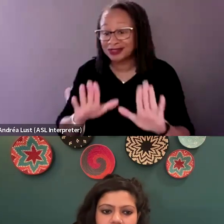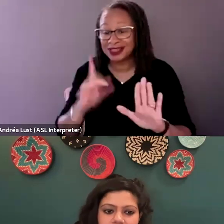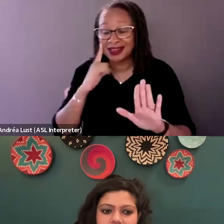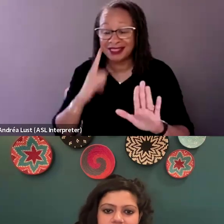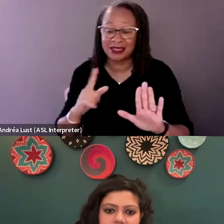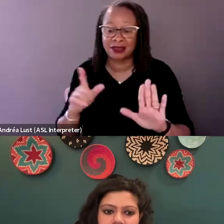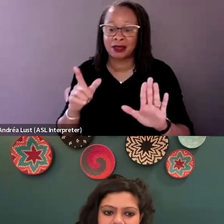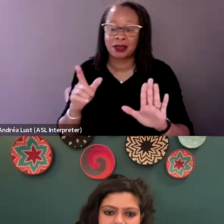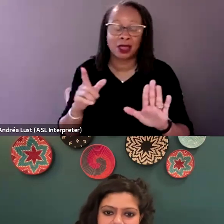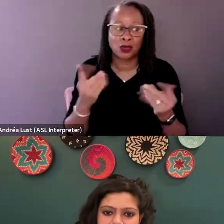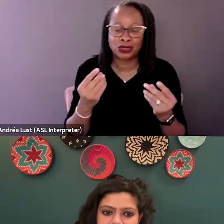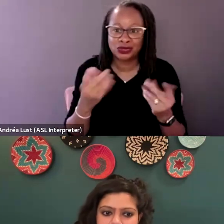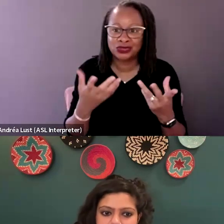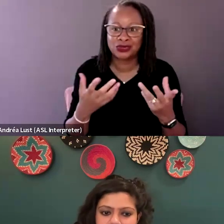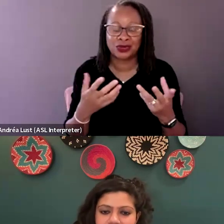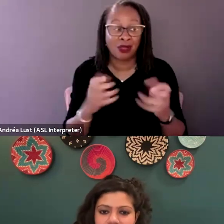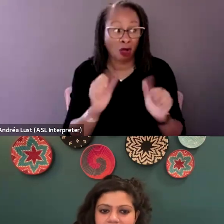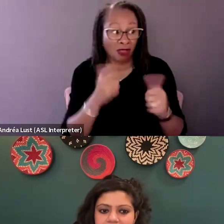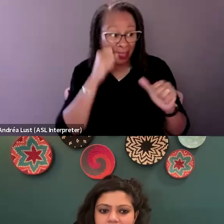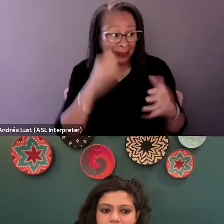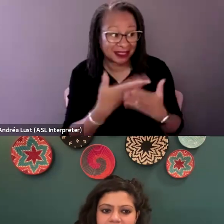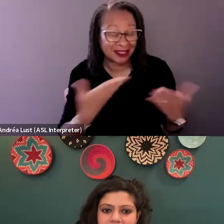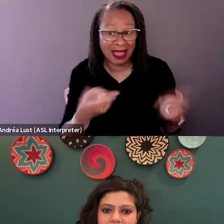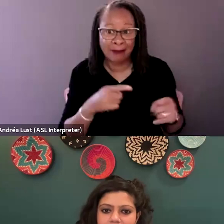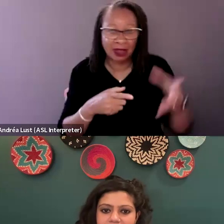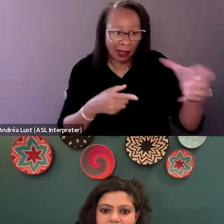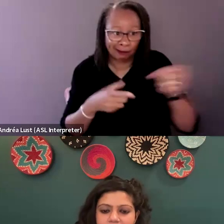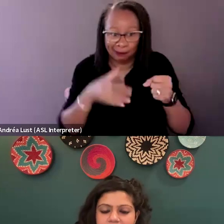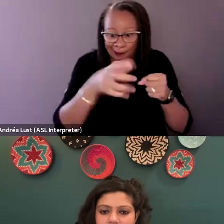get as close to that as humanly possible.